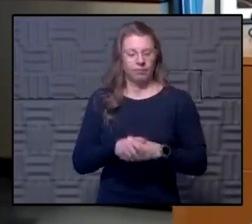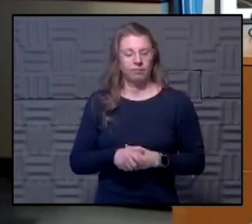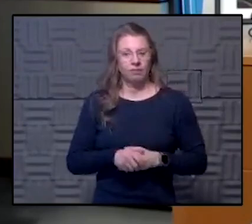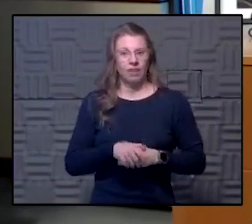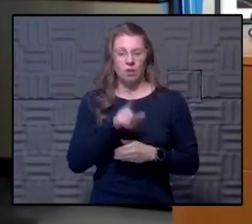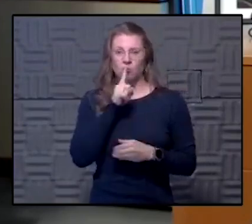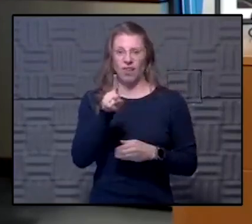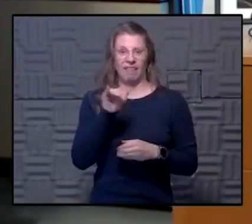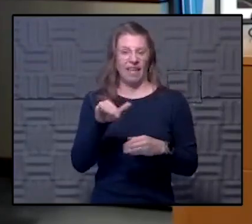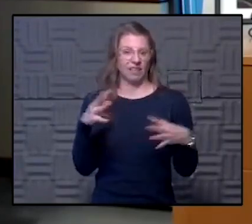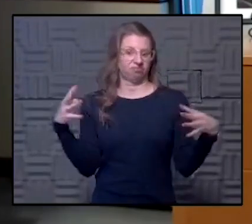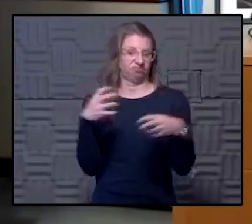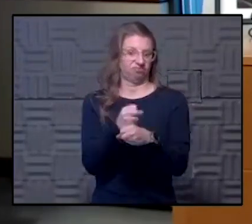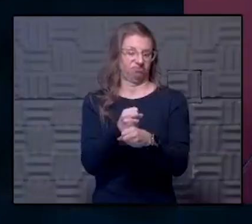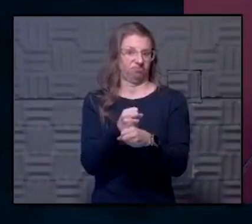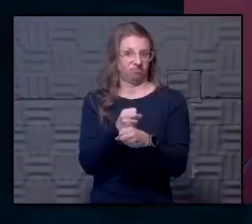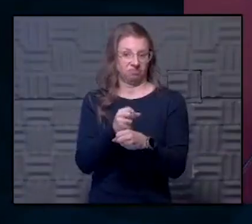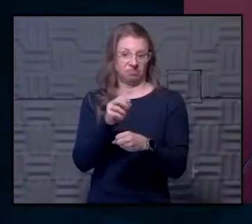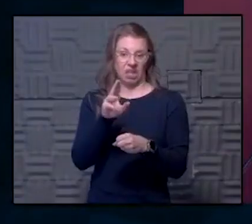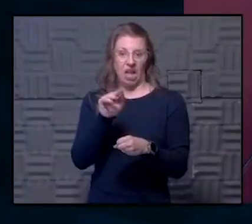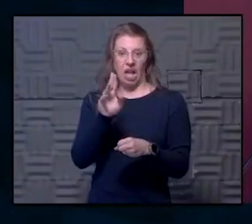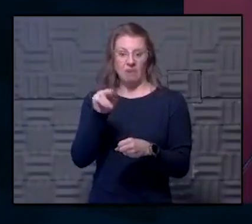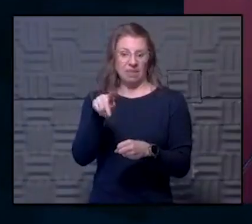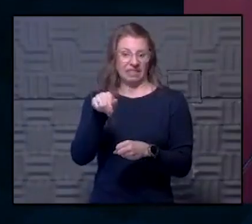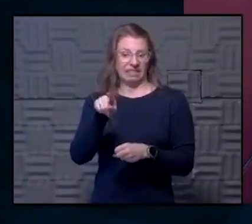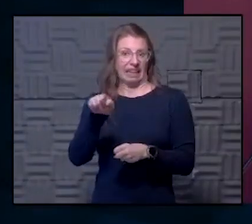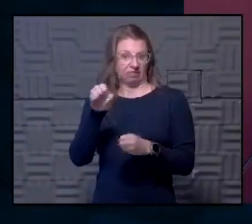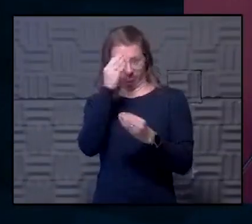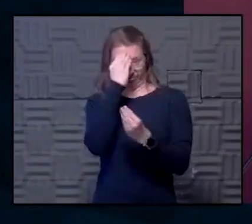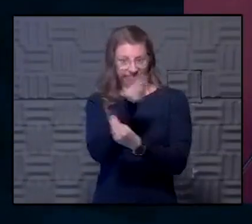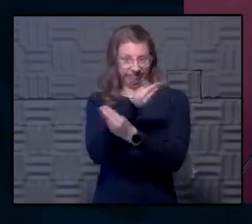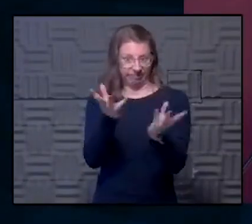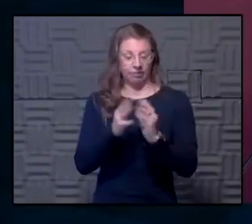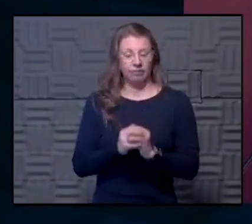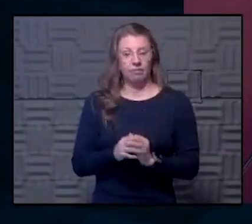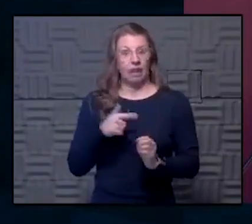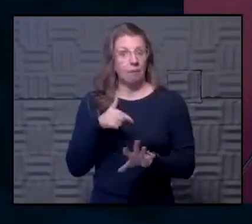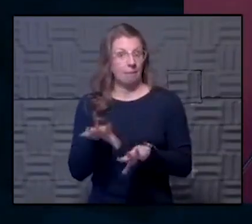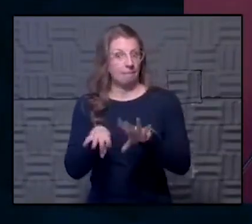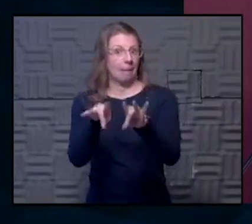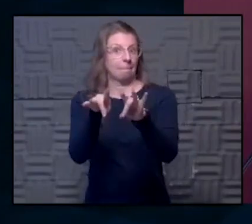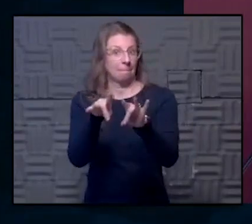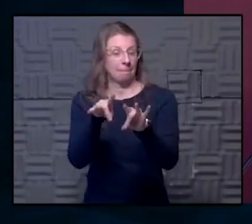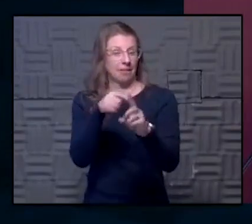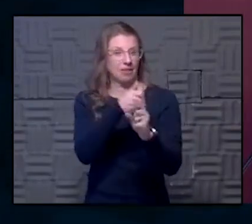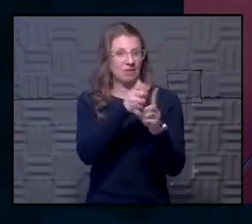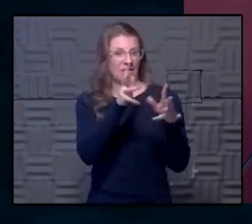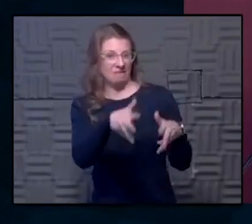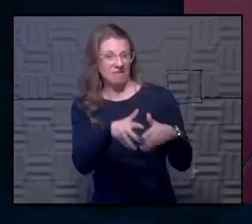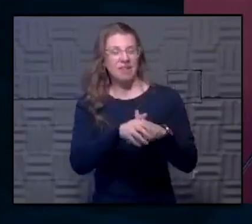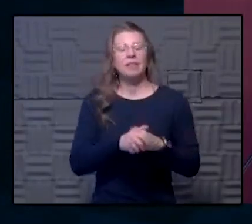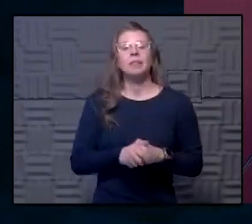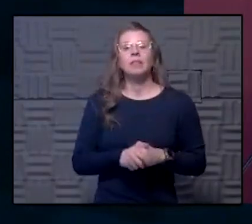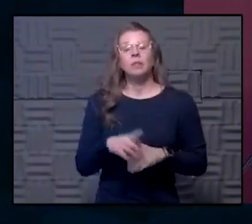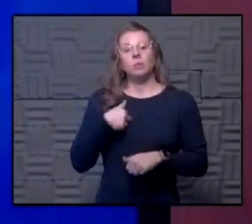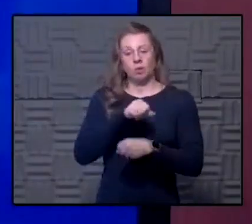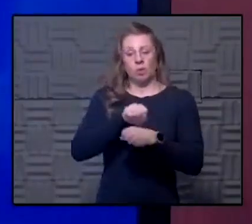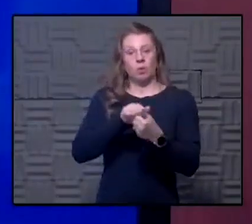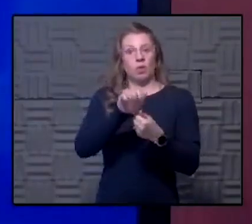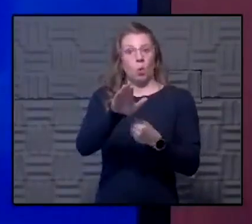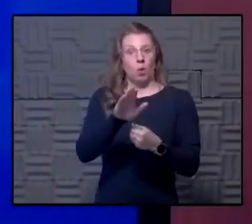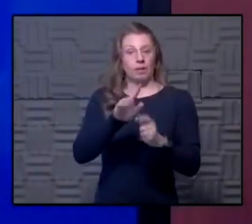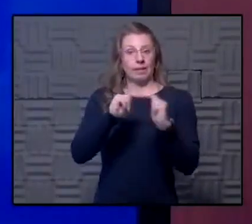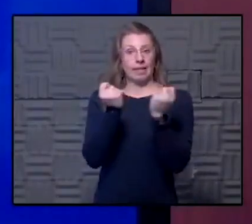stroke update, Dr. Wild. Yeah, I'll maybe start where you landed there. I think, we've worked with your team